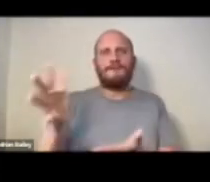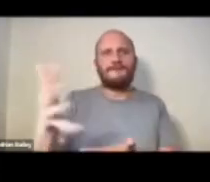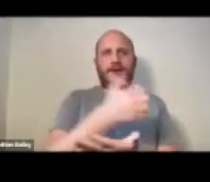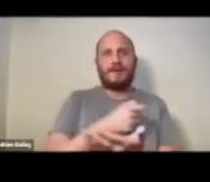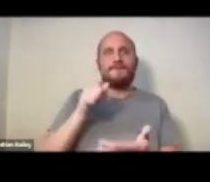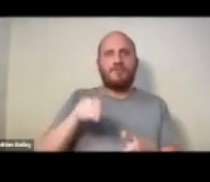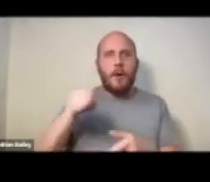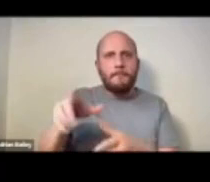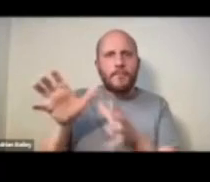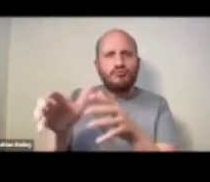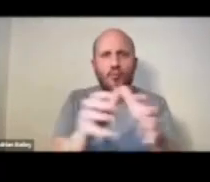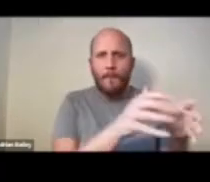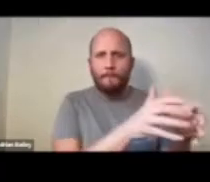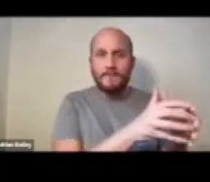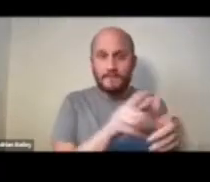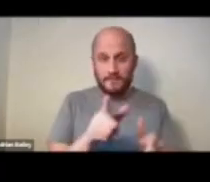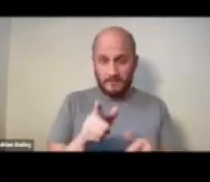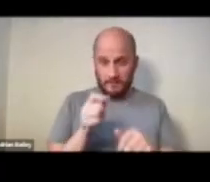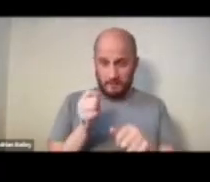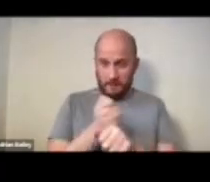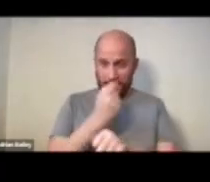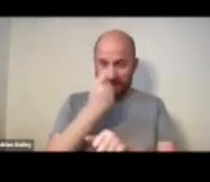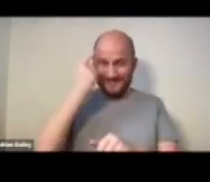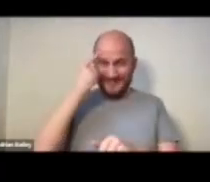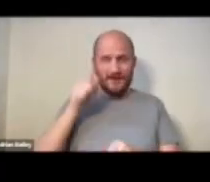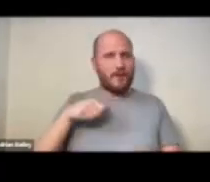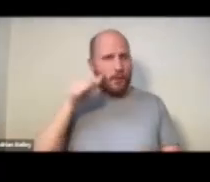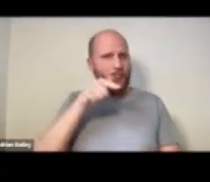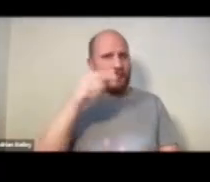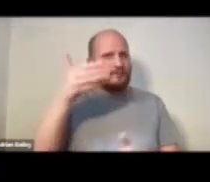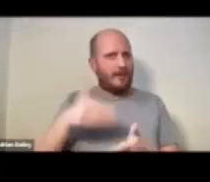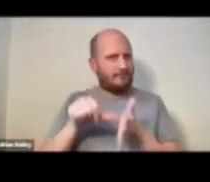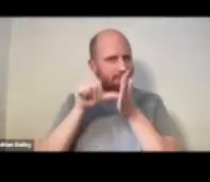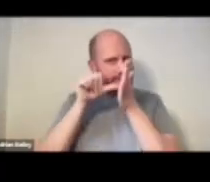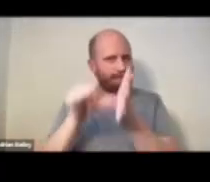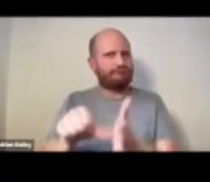So I hope that all makes sense. I was very scared of that slide.